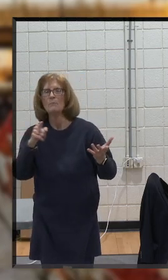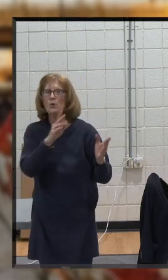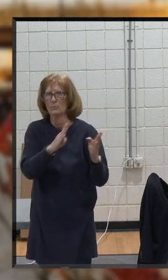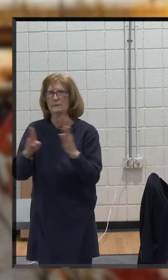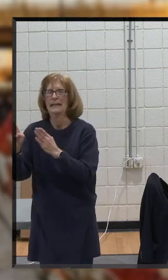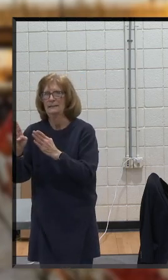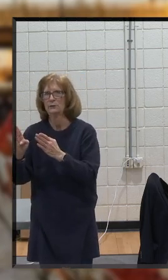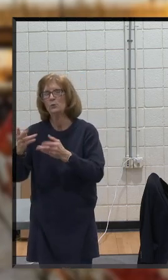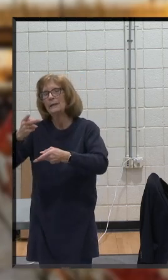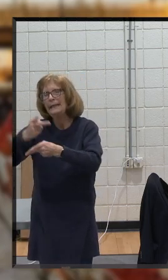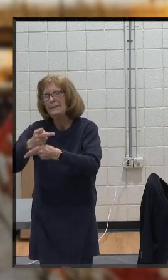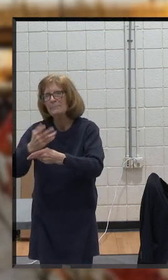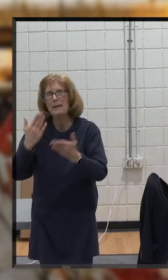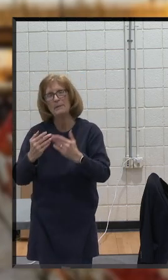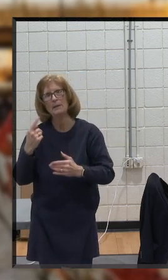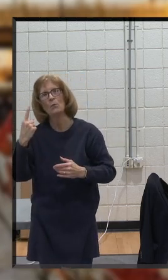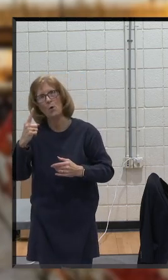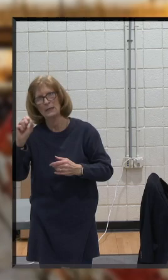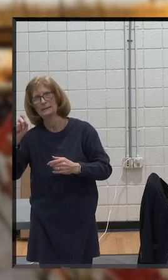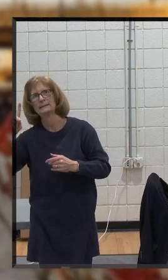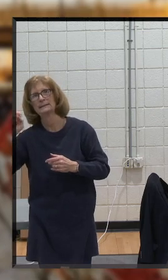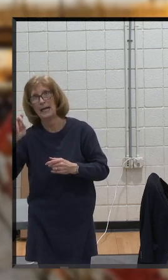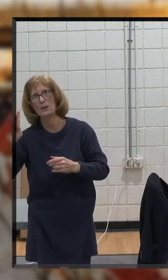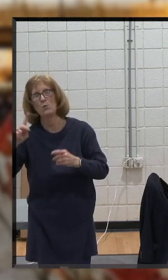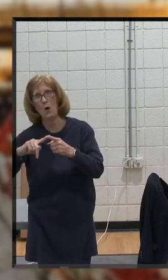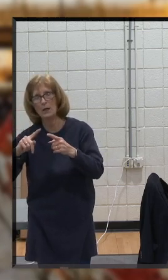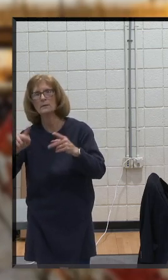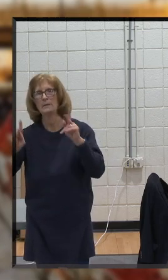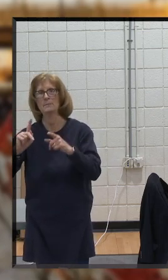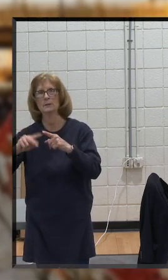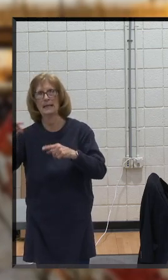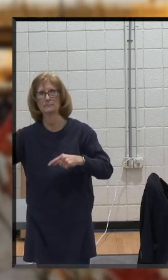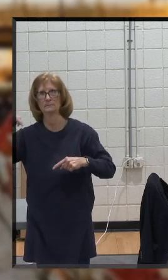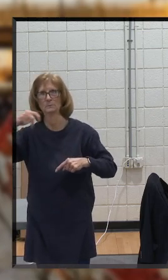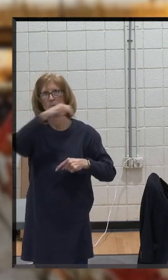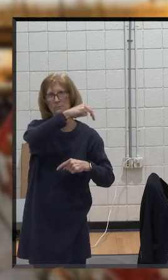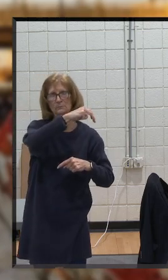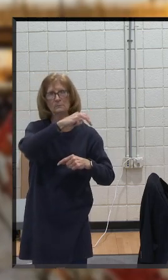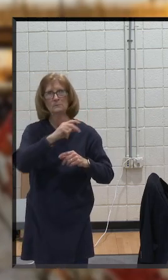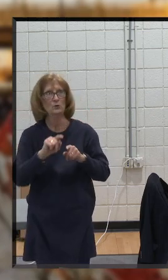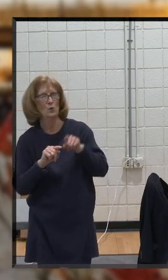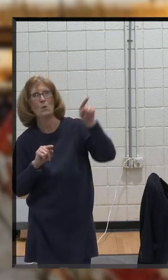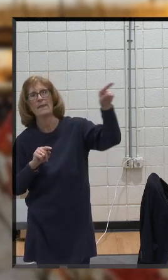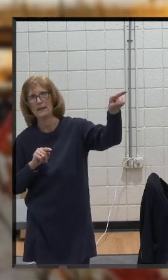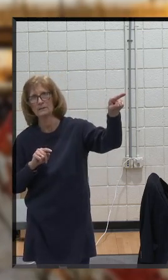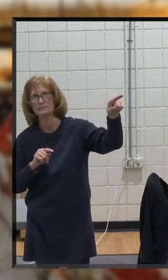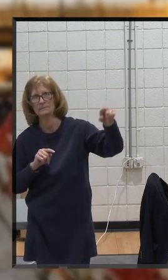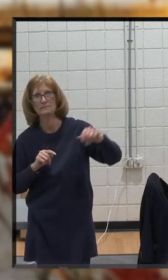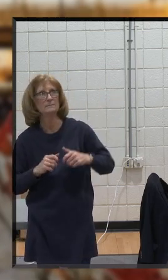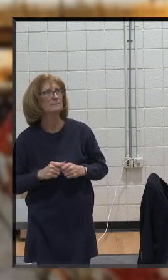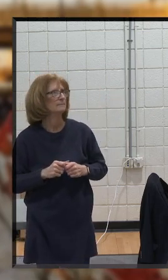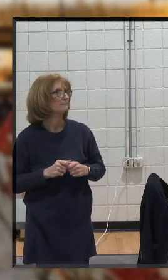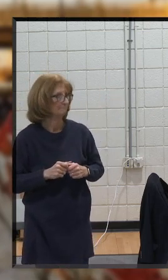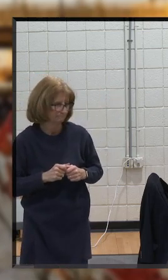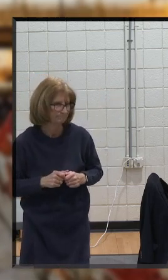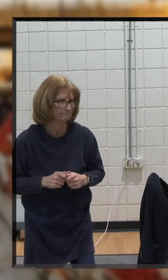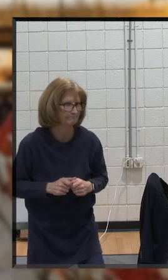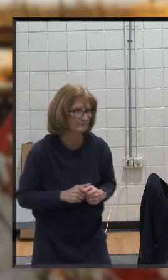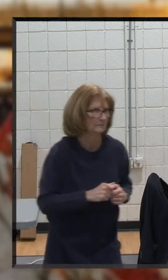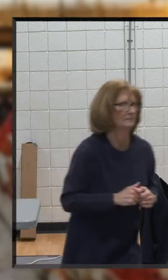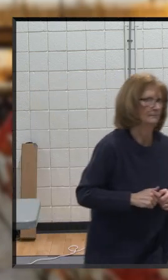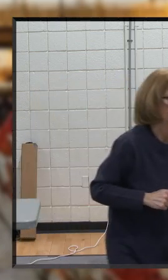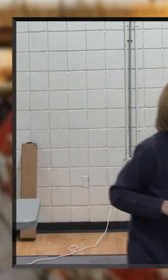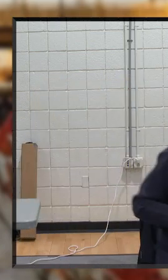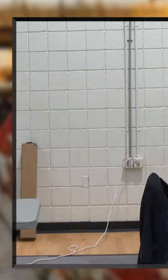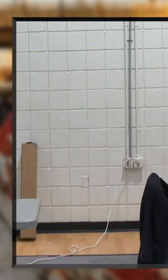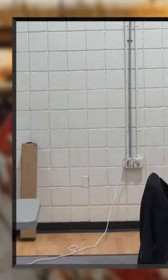to keep one sidewalk open at all times so that the bridge can still be used by pedestrians. And the way we are